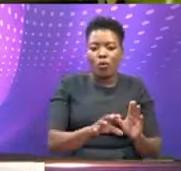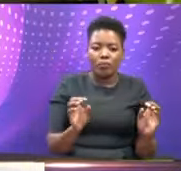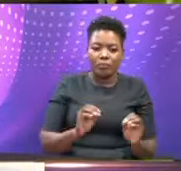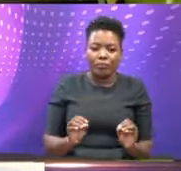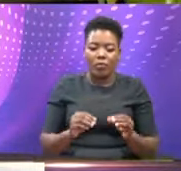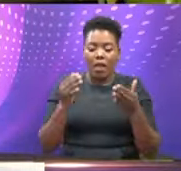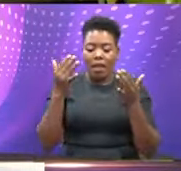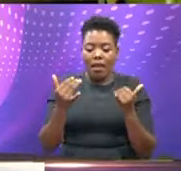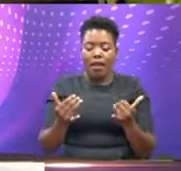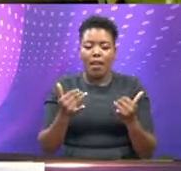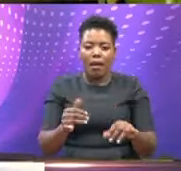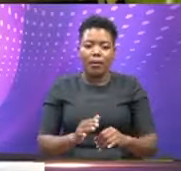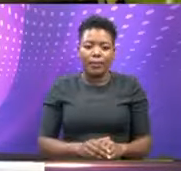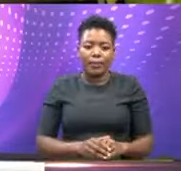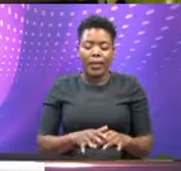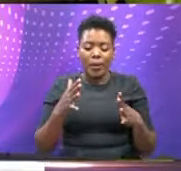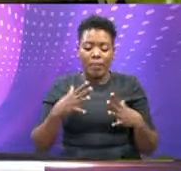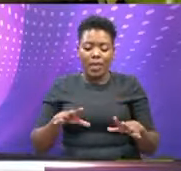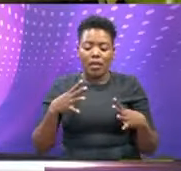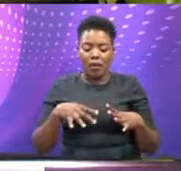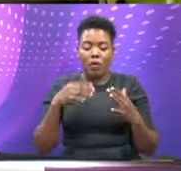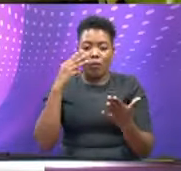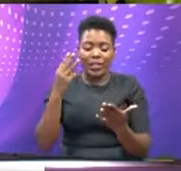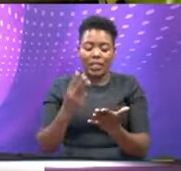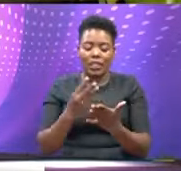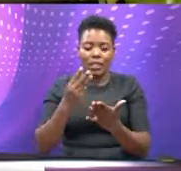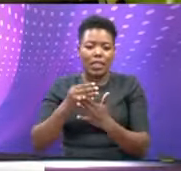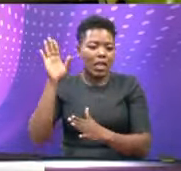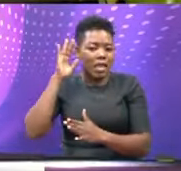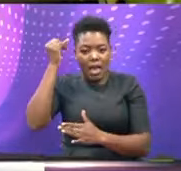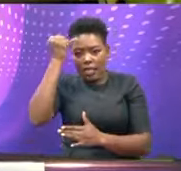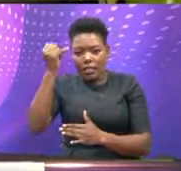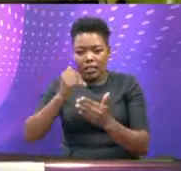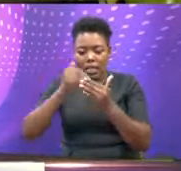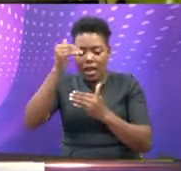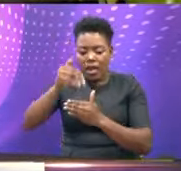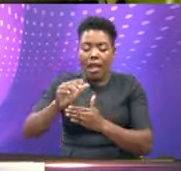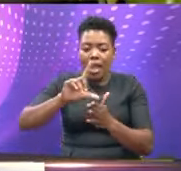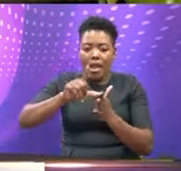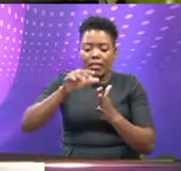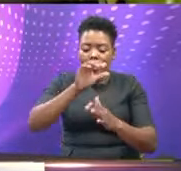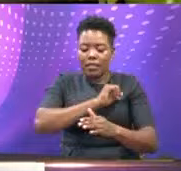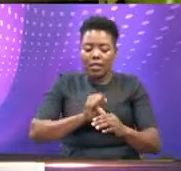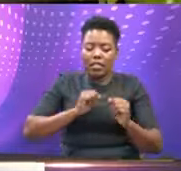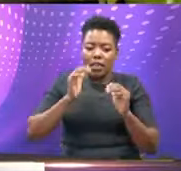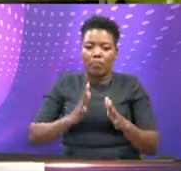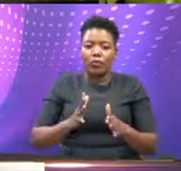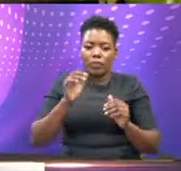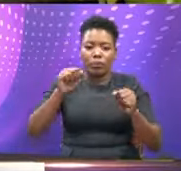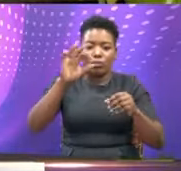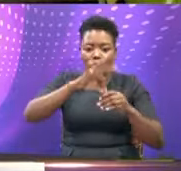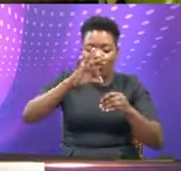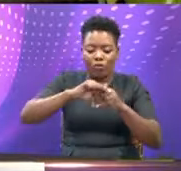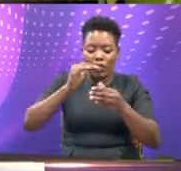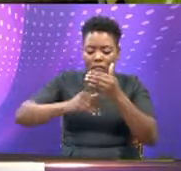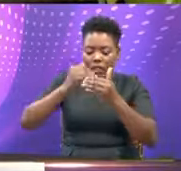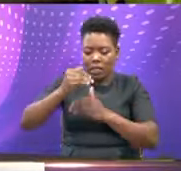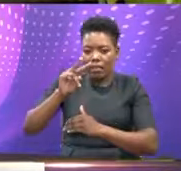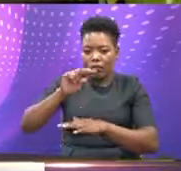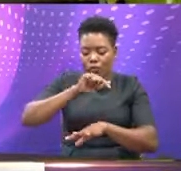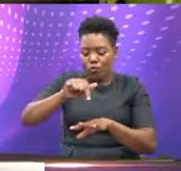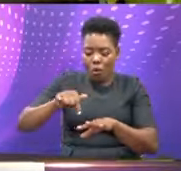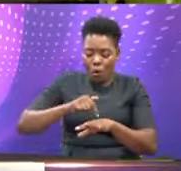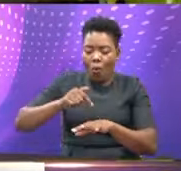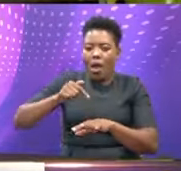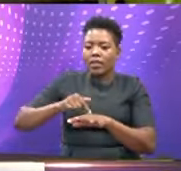mwaloso ni en ni joneno mugik iwinjo pachgi bang'e to senators biro goyo ombulu seche ariyo mabiro